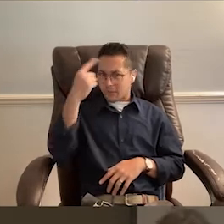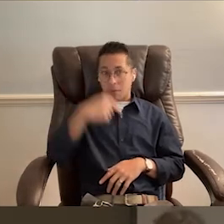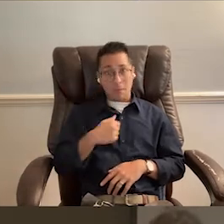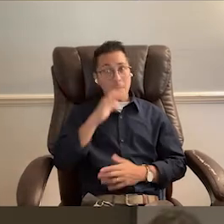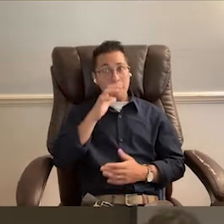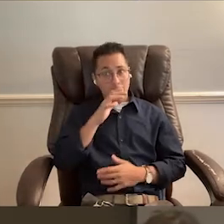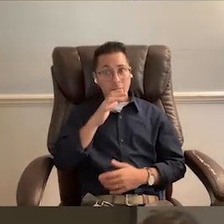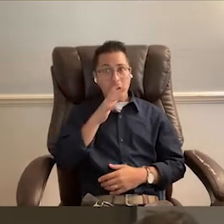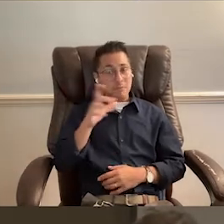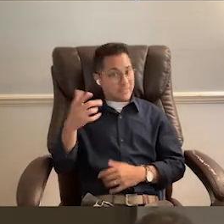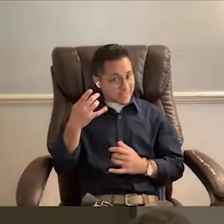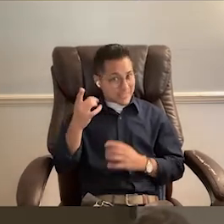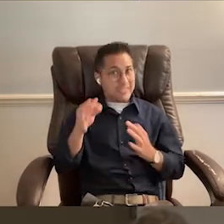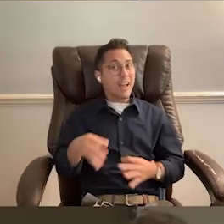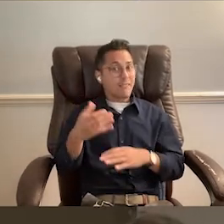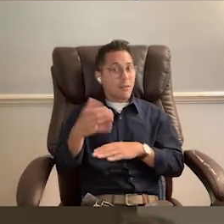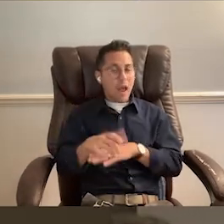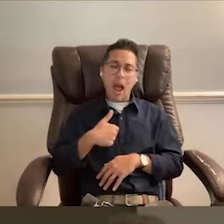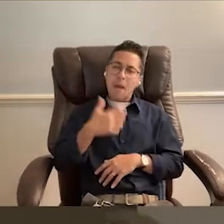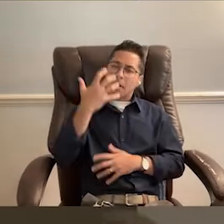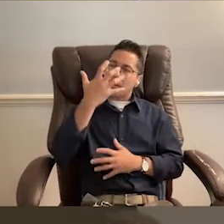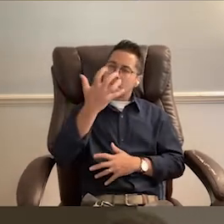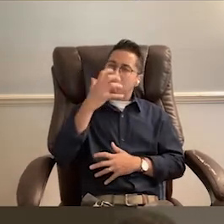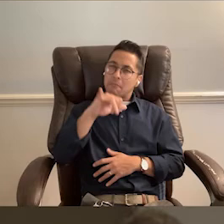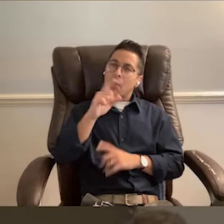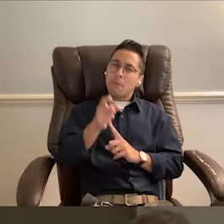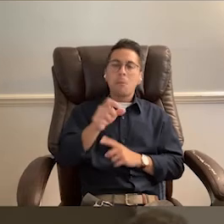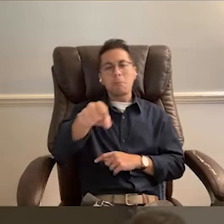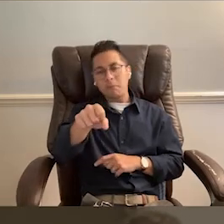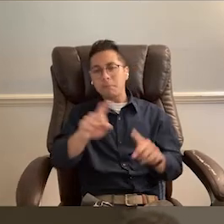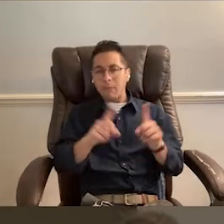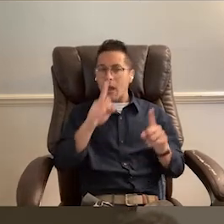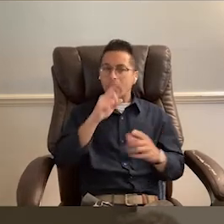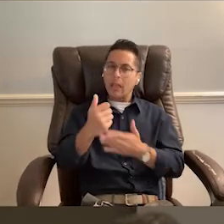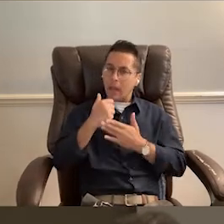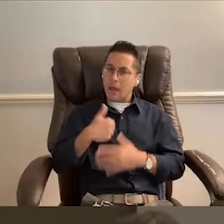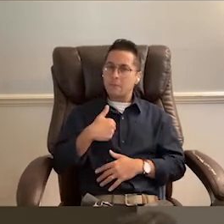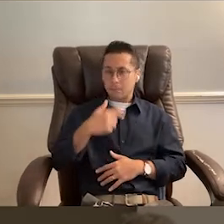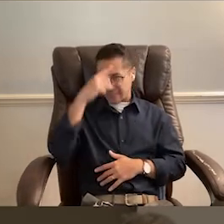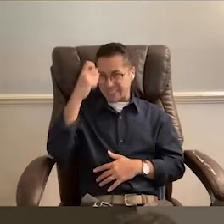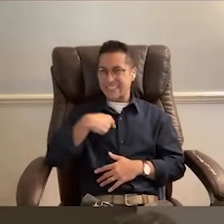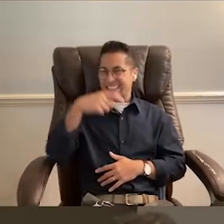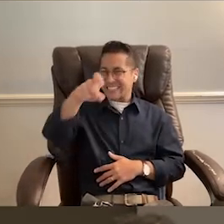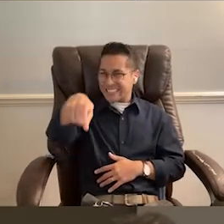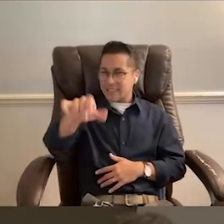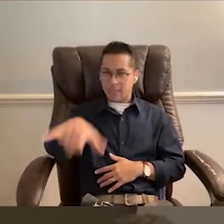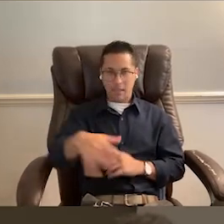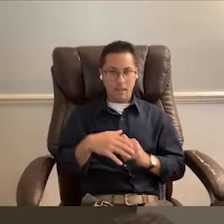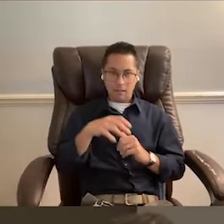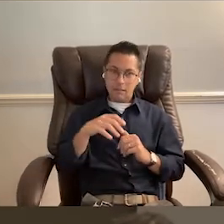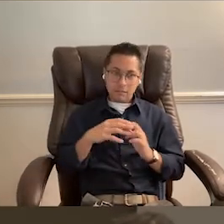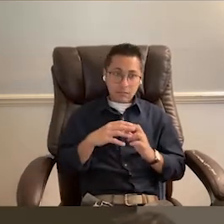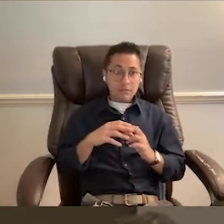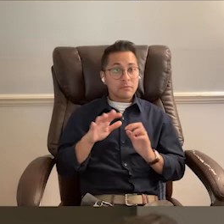then do it. Because that's happened to me before. My mom has definitely pushed me before, and I've been mad in that moment, that